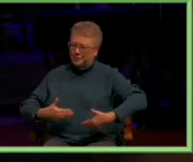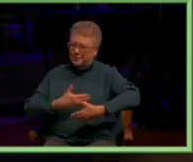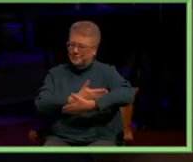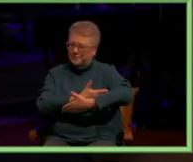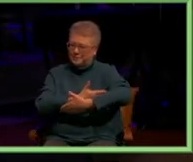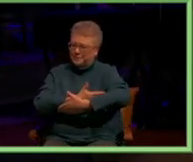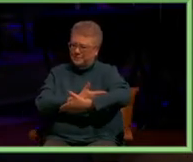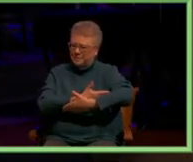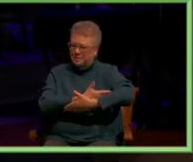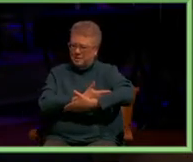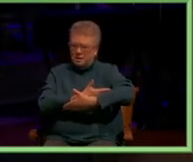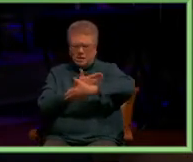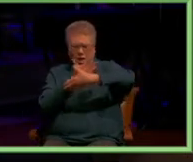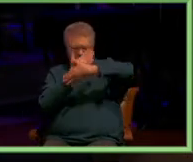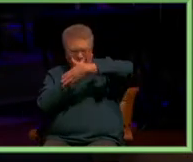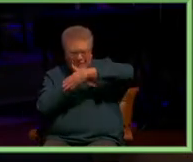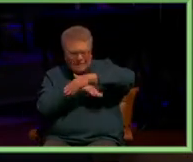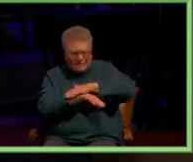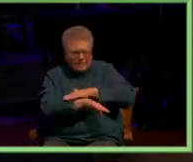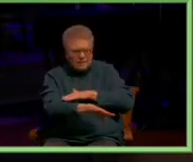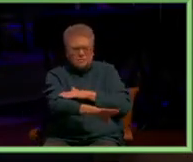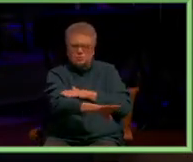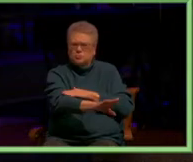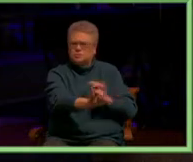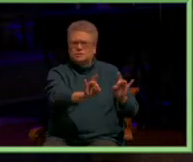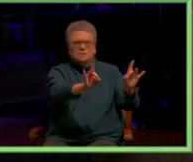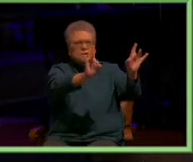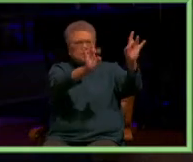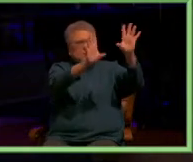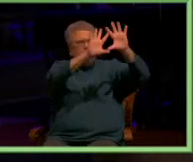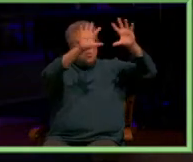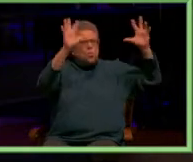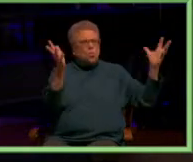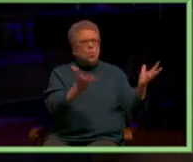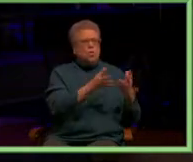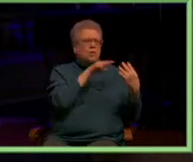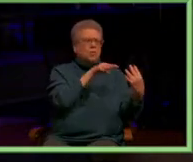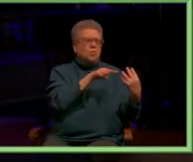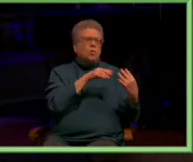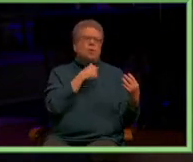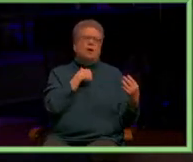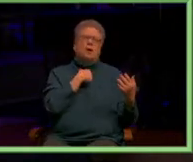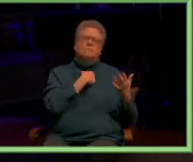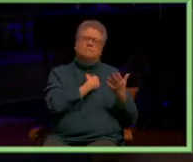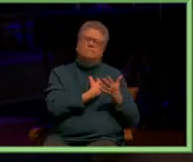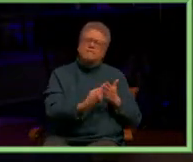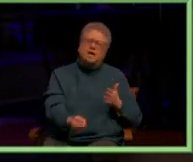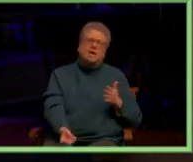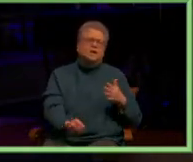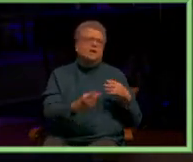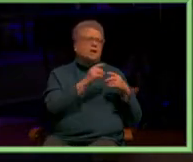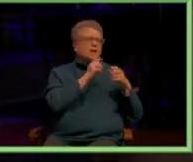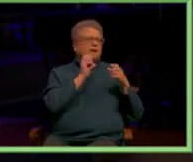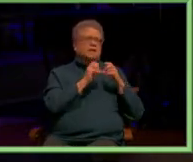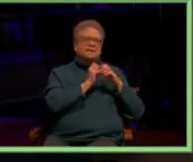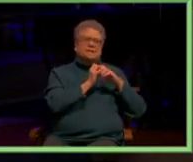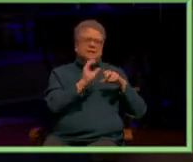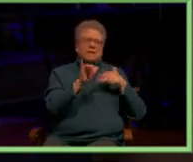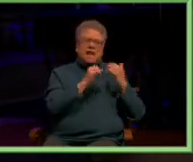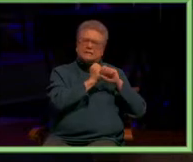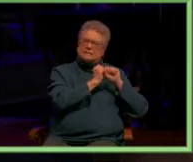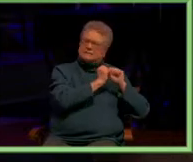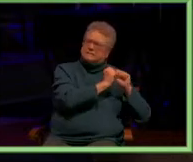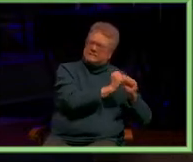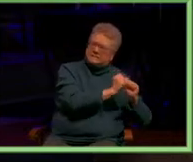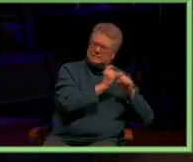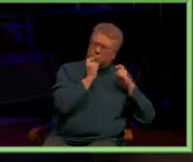entering into this cosmic war in which we are losing and enslaved to sin. And God wrapped